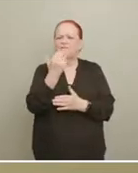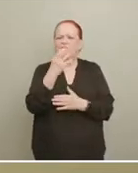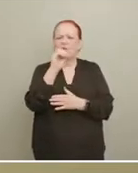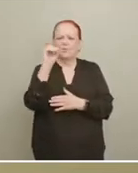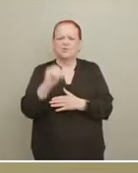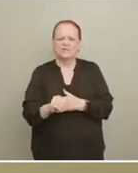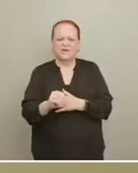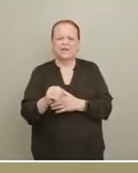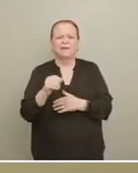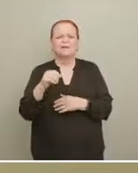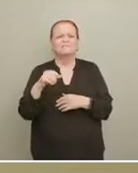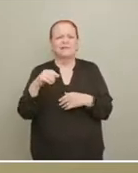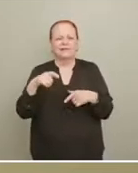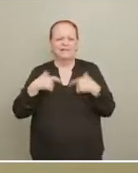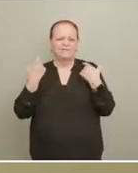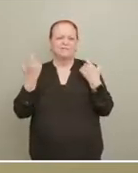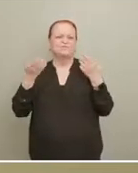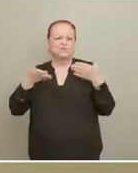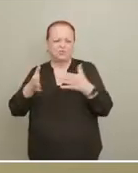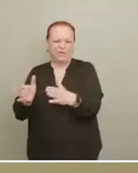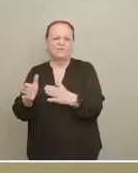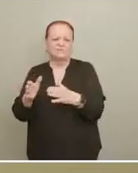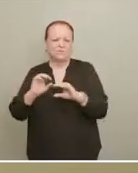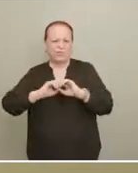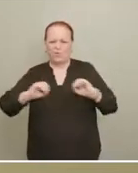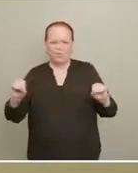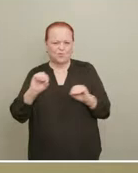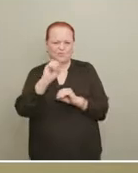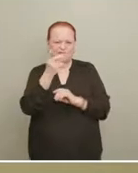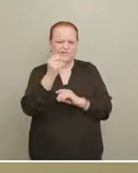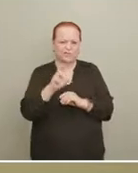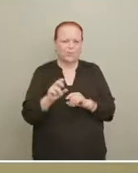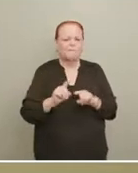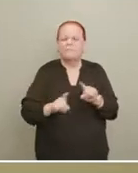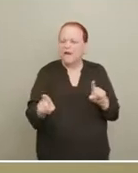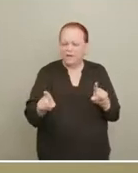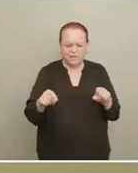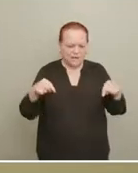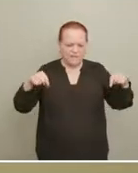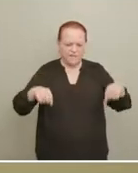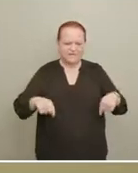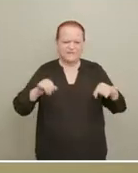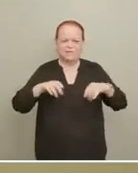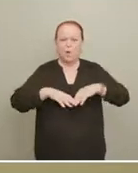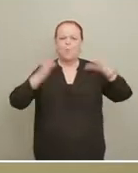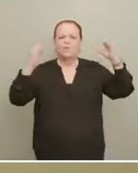been unsheltered. But this is open for the community, regardless of your status.